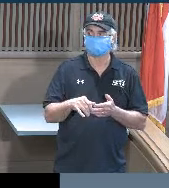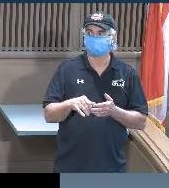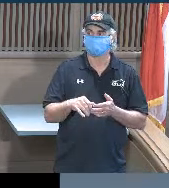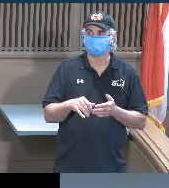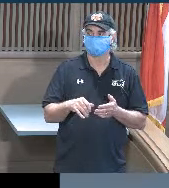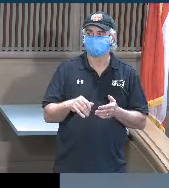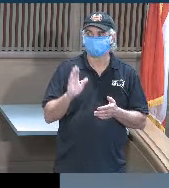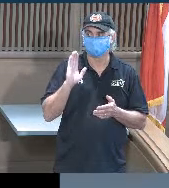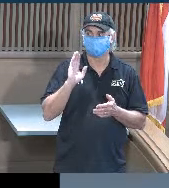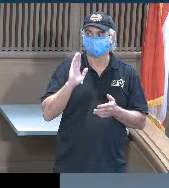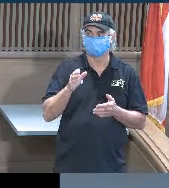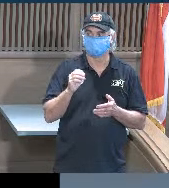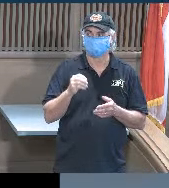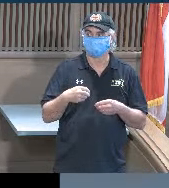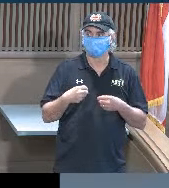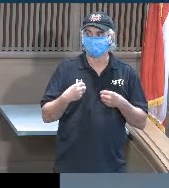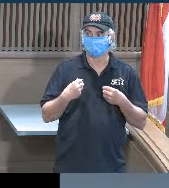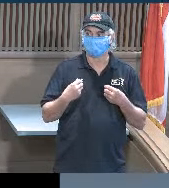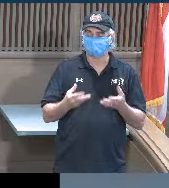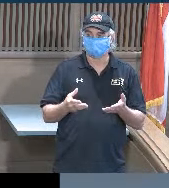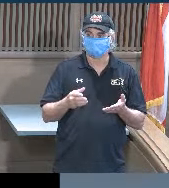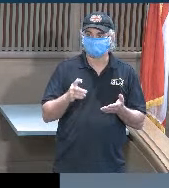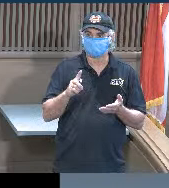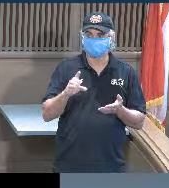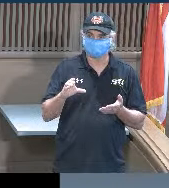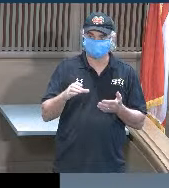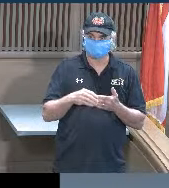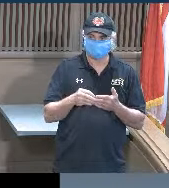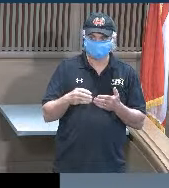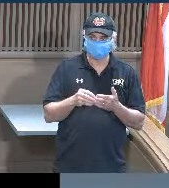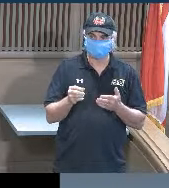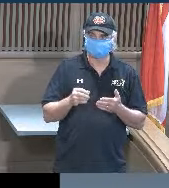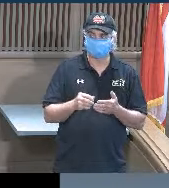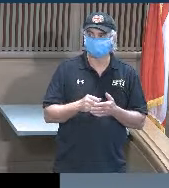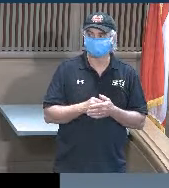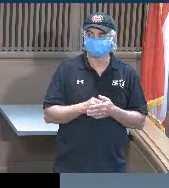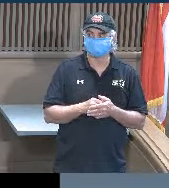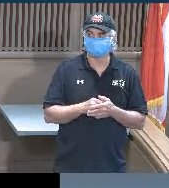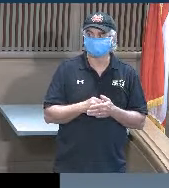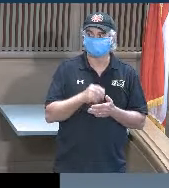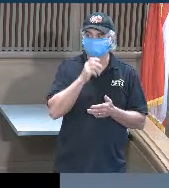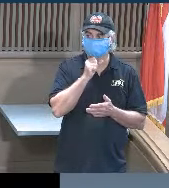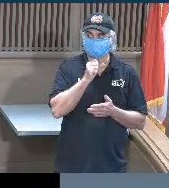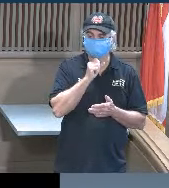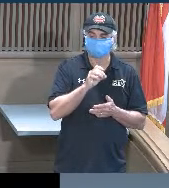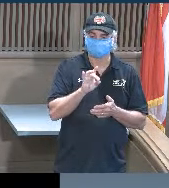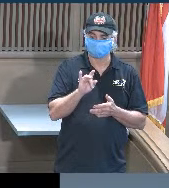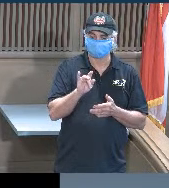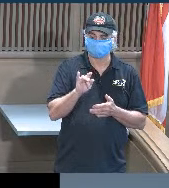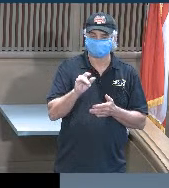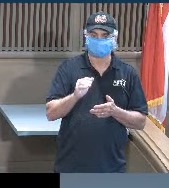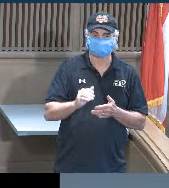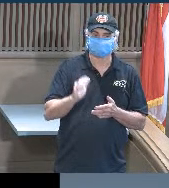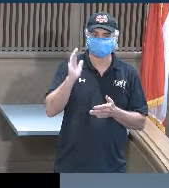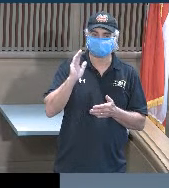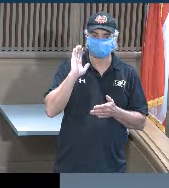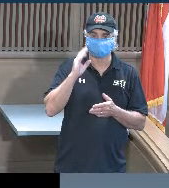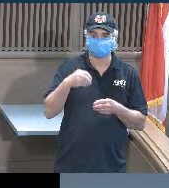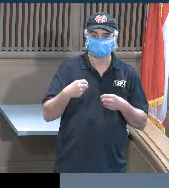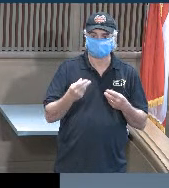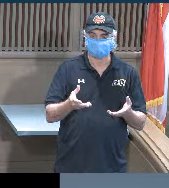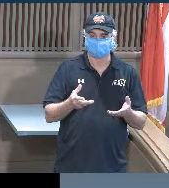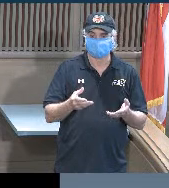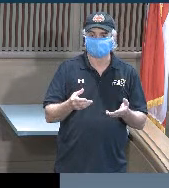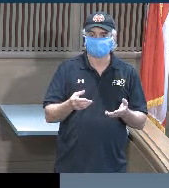County, you will be eligible for the $100 gift card age 18 and up. We will be giving children